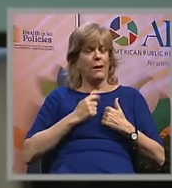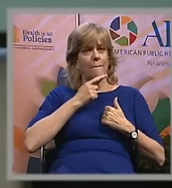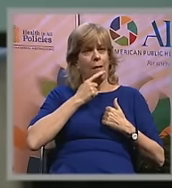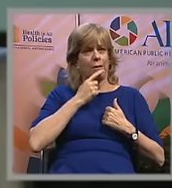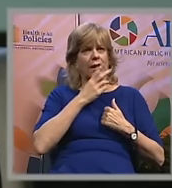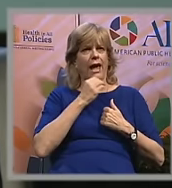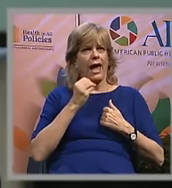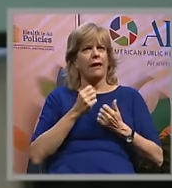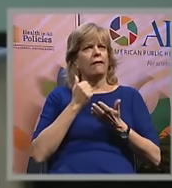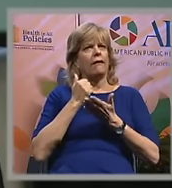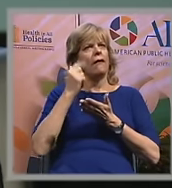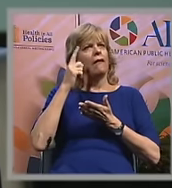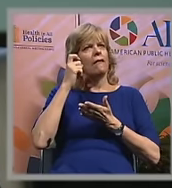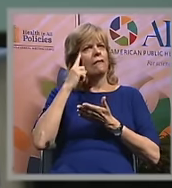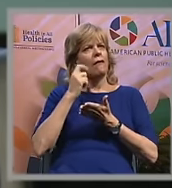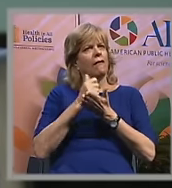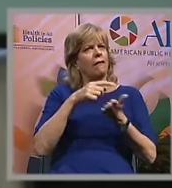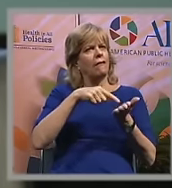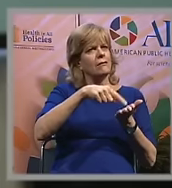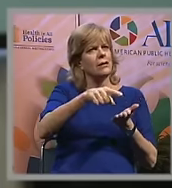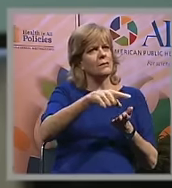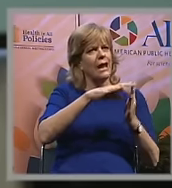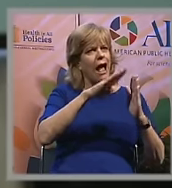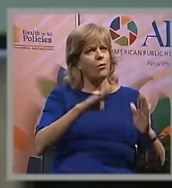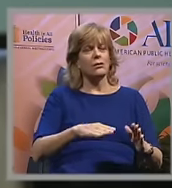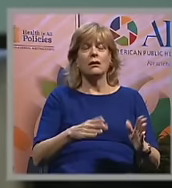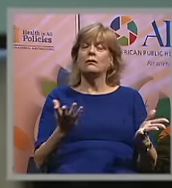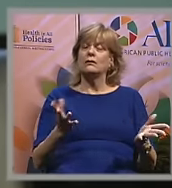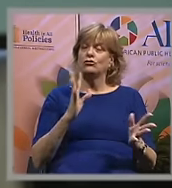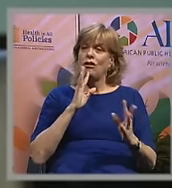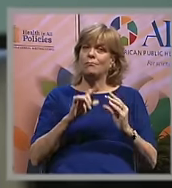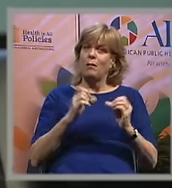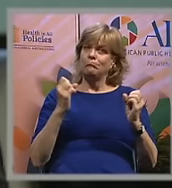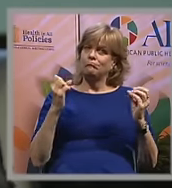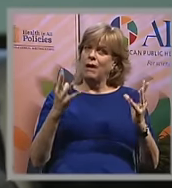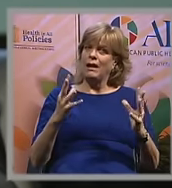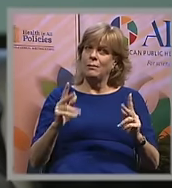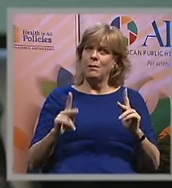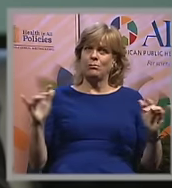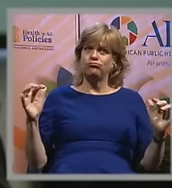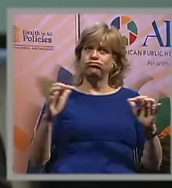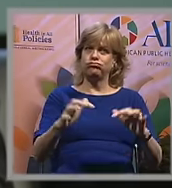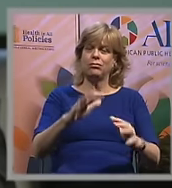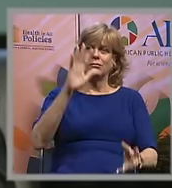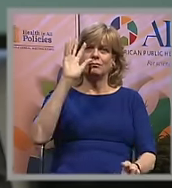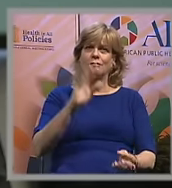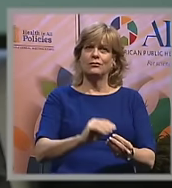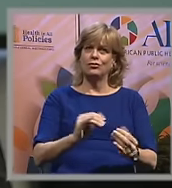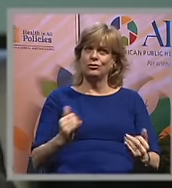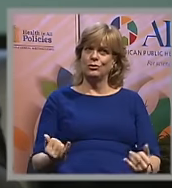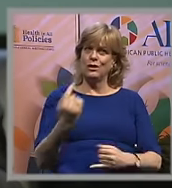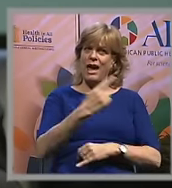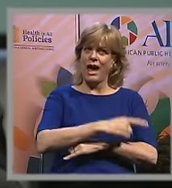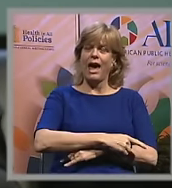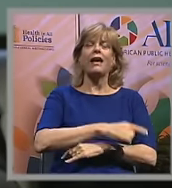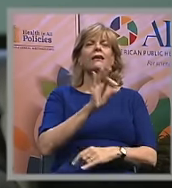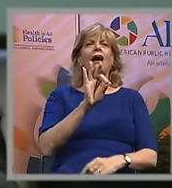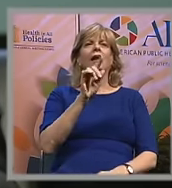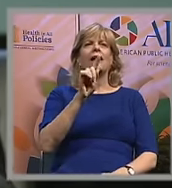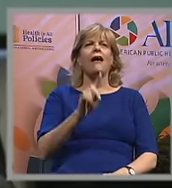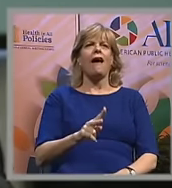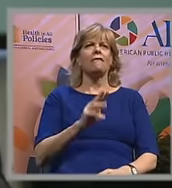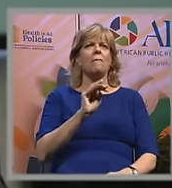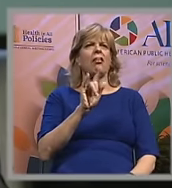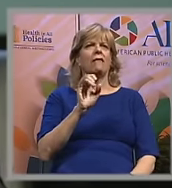and subsidized housing. So we're speaking about millions of folks out there in the United States. Today, all told, that's about just over